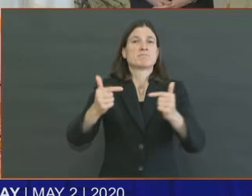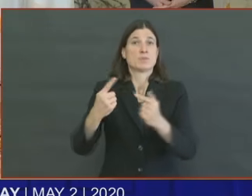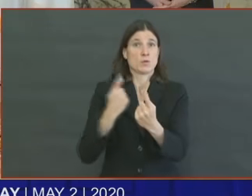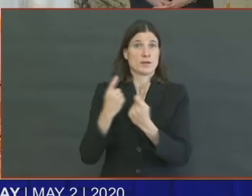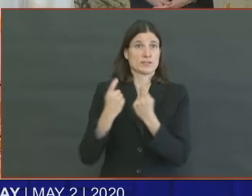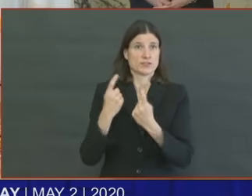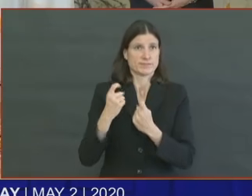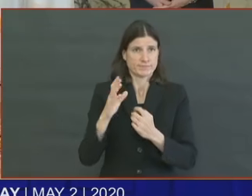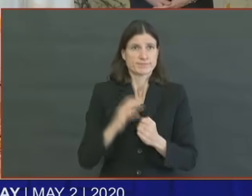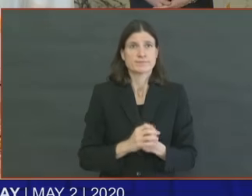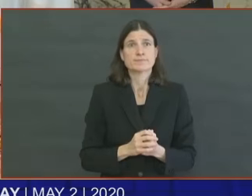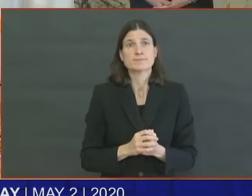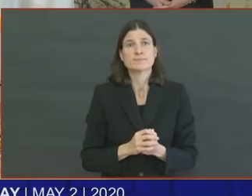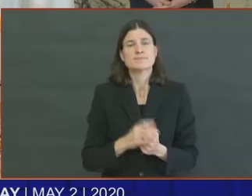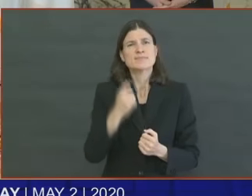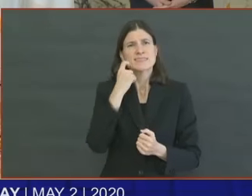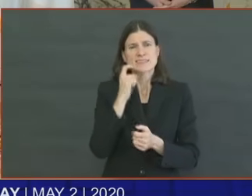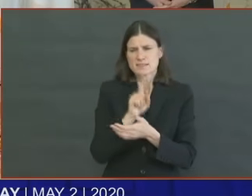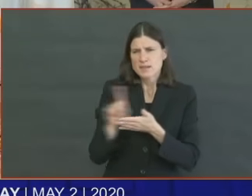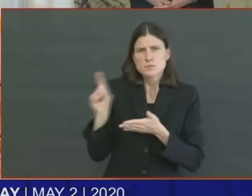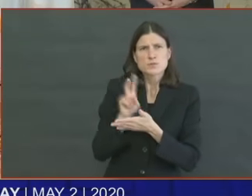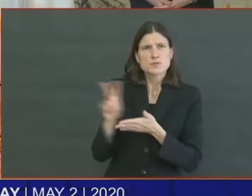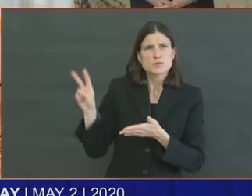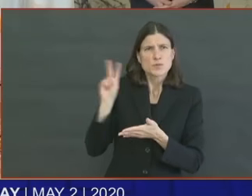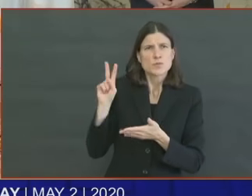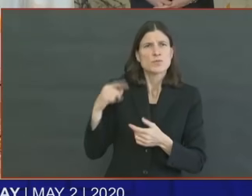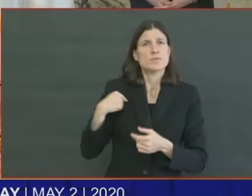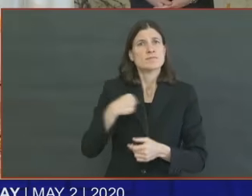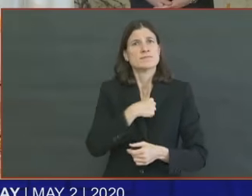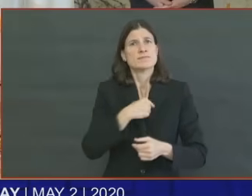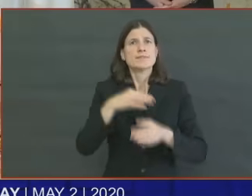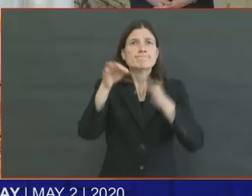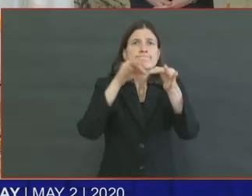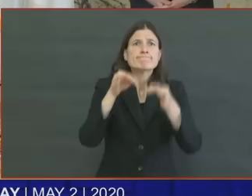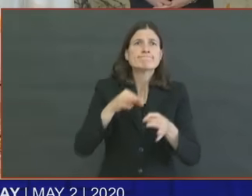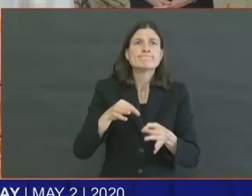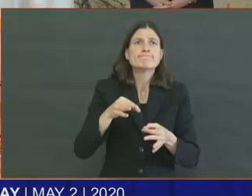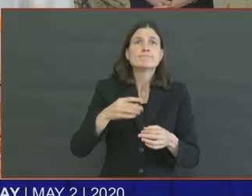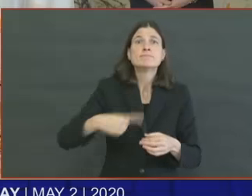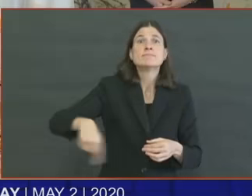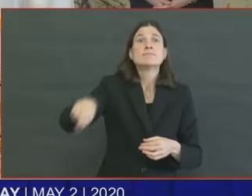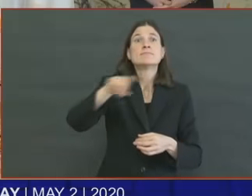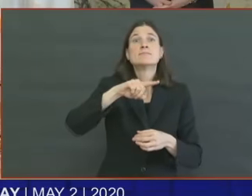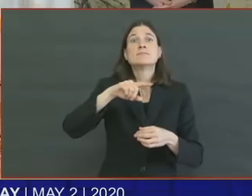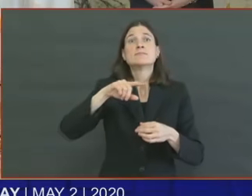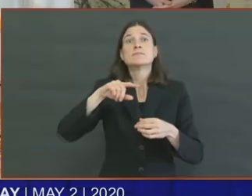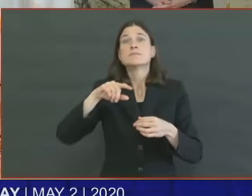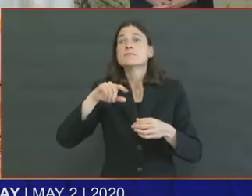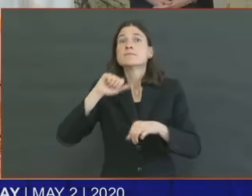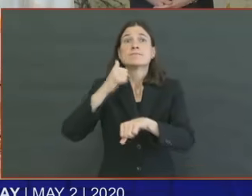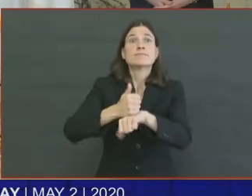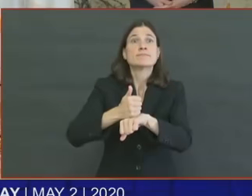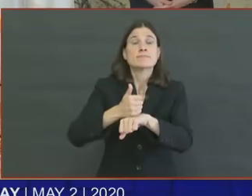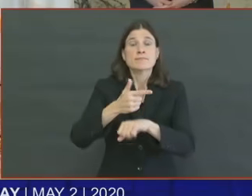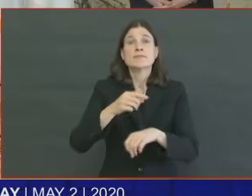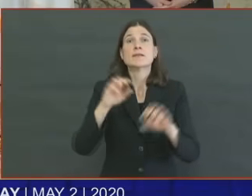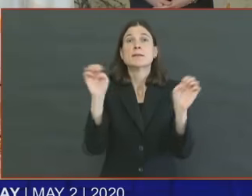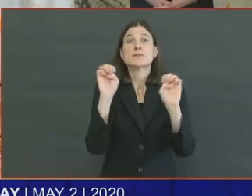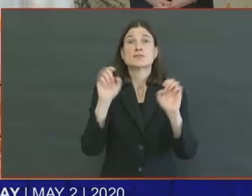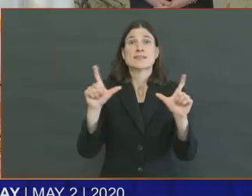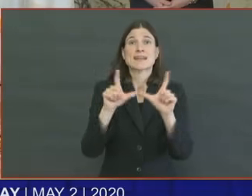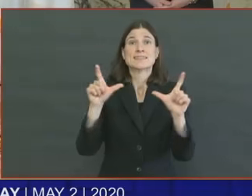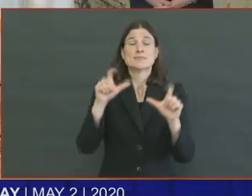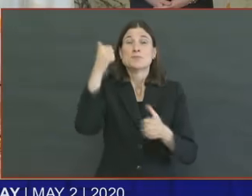about steps we have been taking to allow for emergency licensure for nursing assistants,